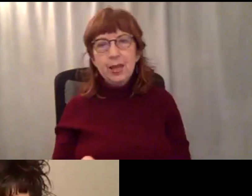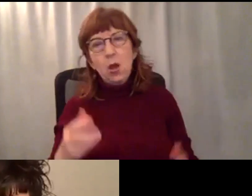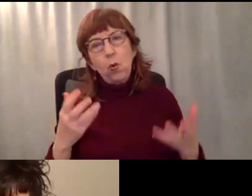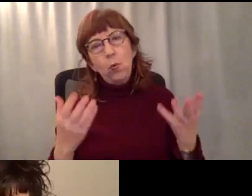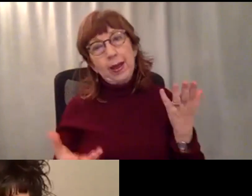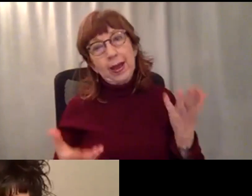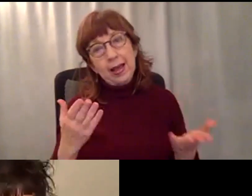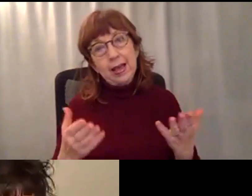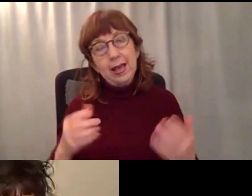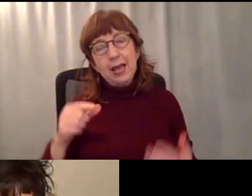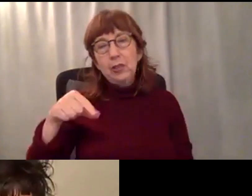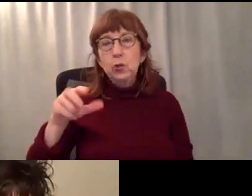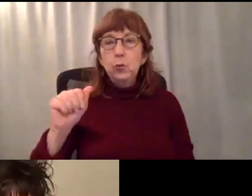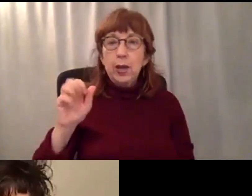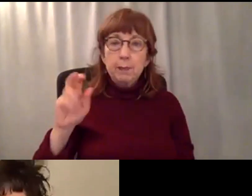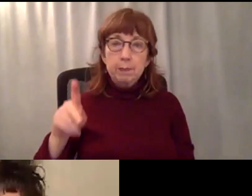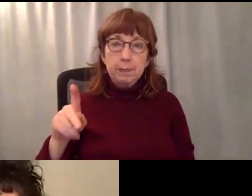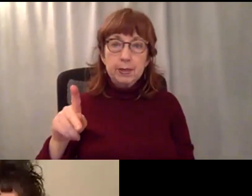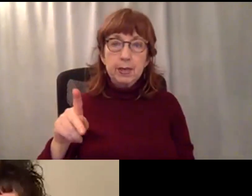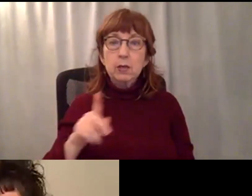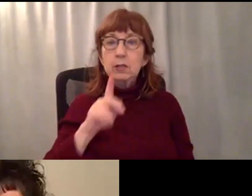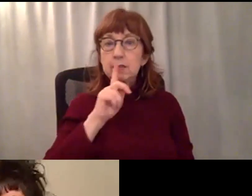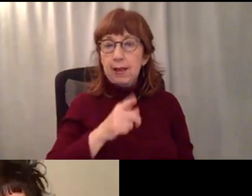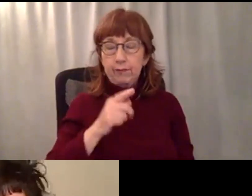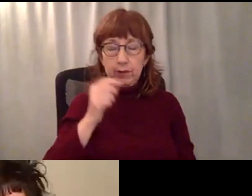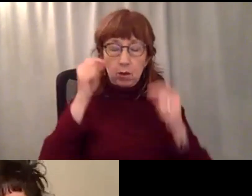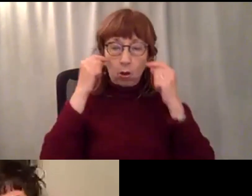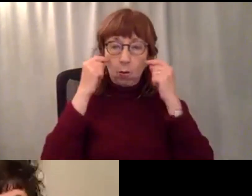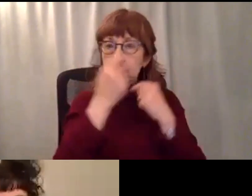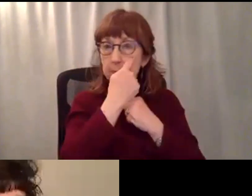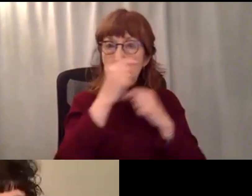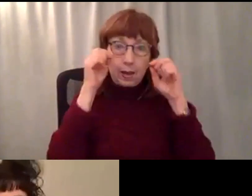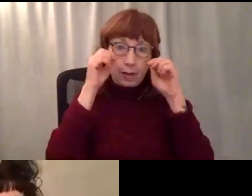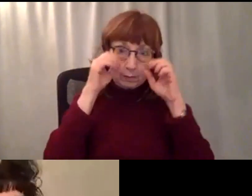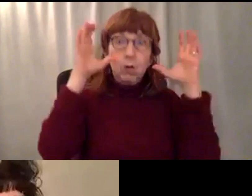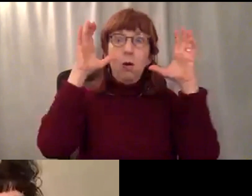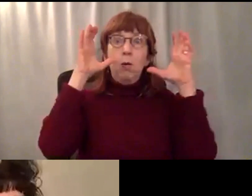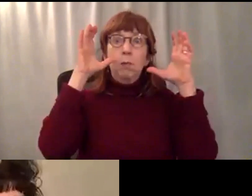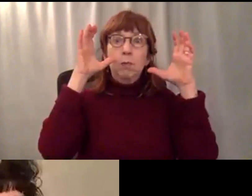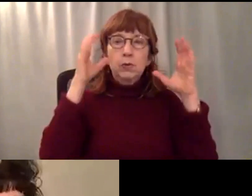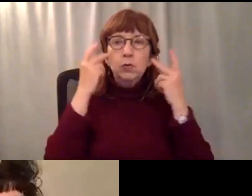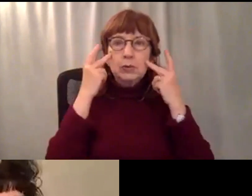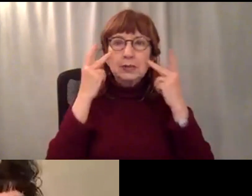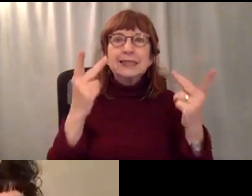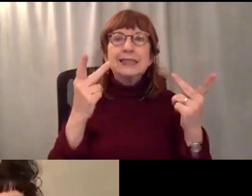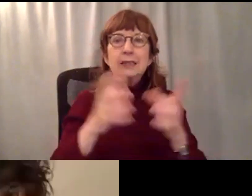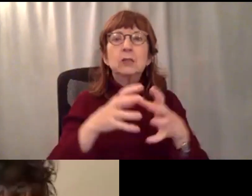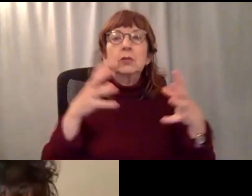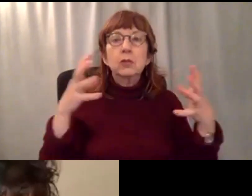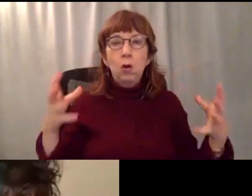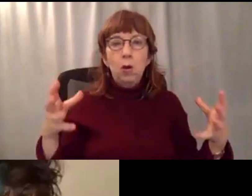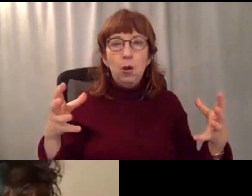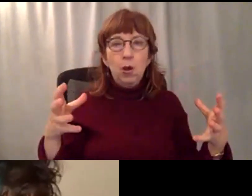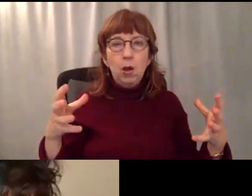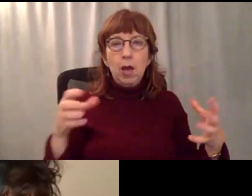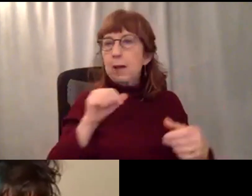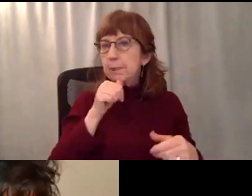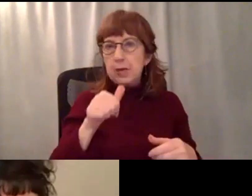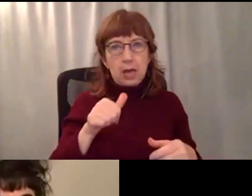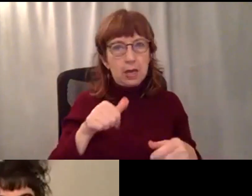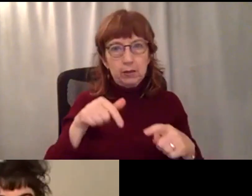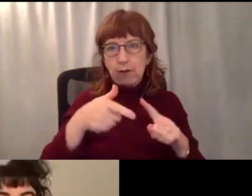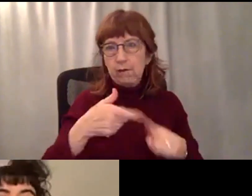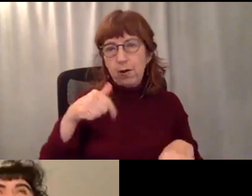Well, QAP has definitely opened my eyes to so much. I'm not originally from the